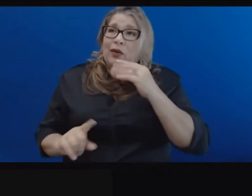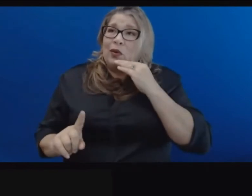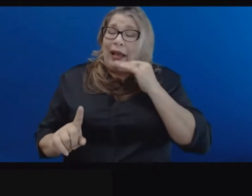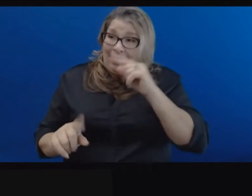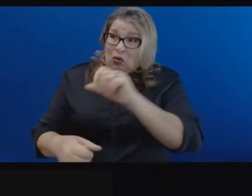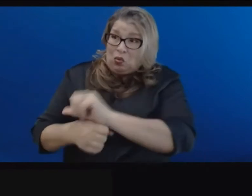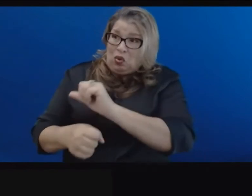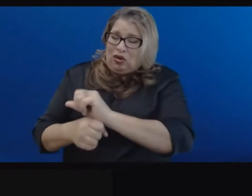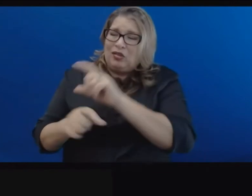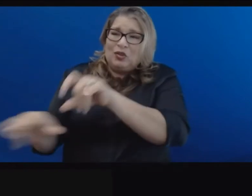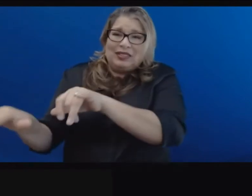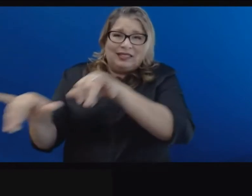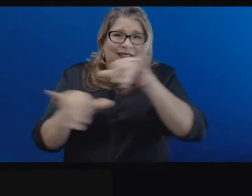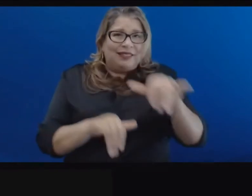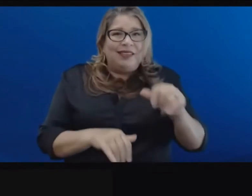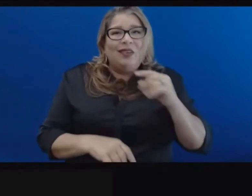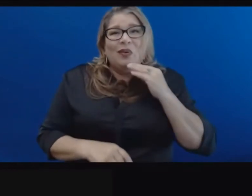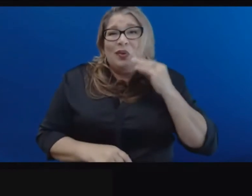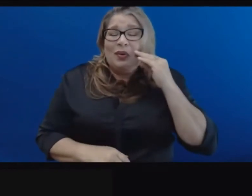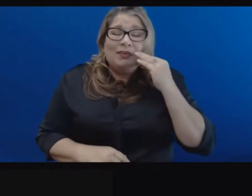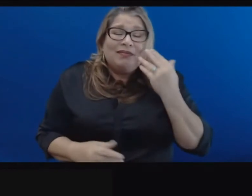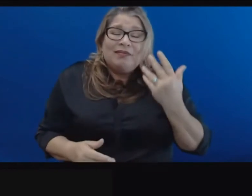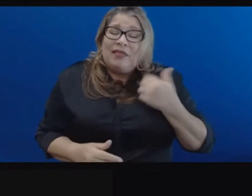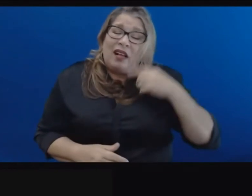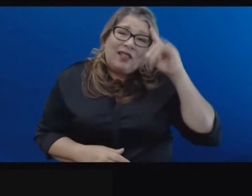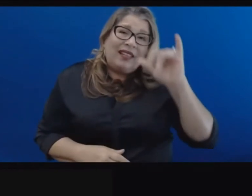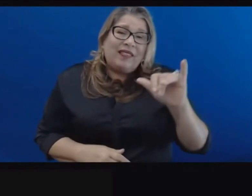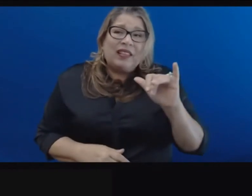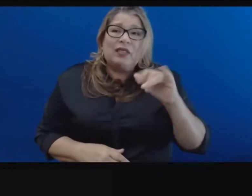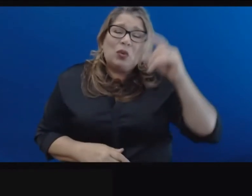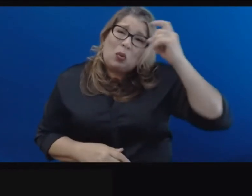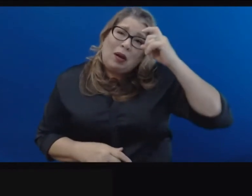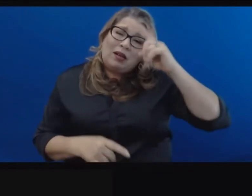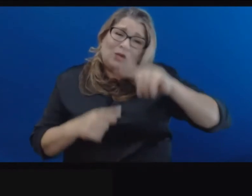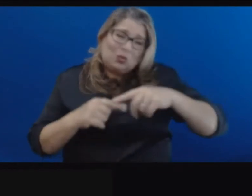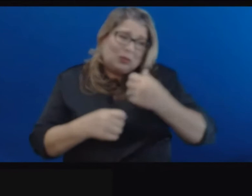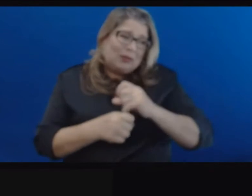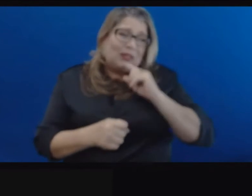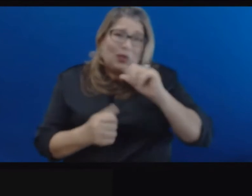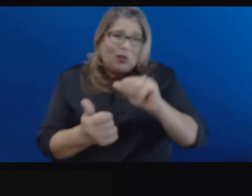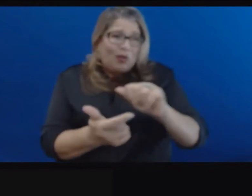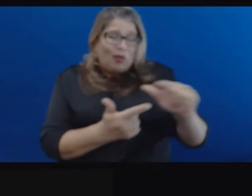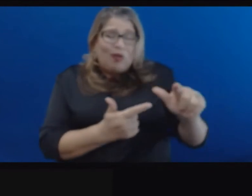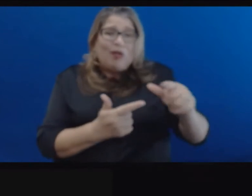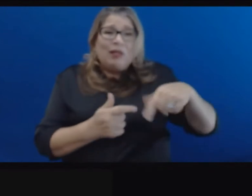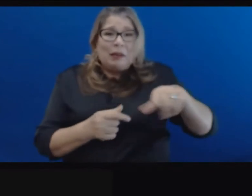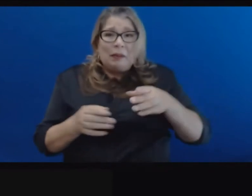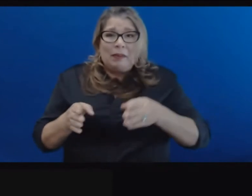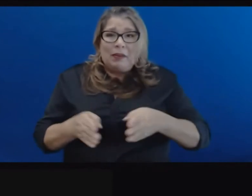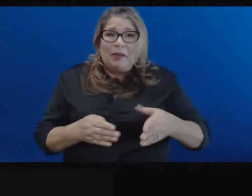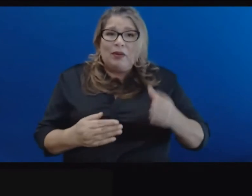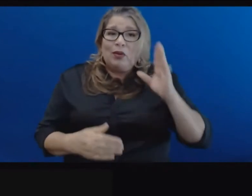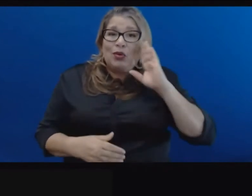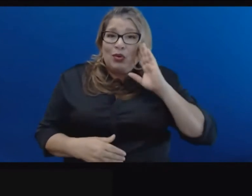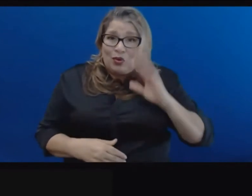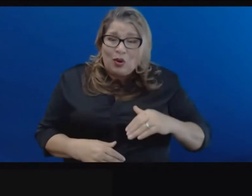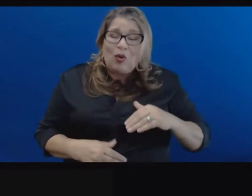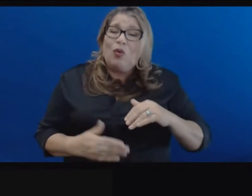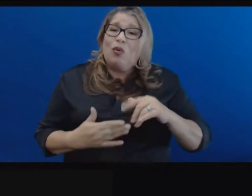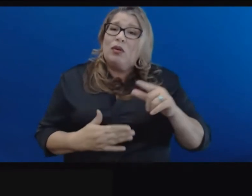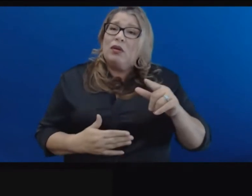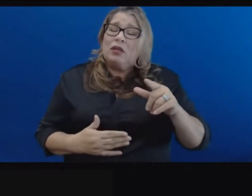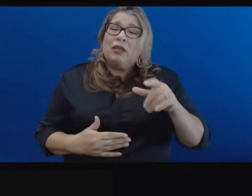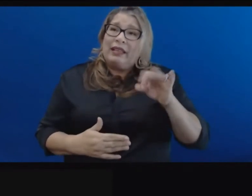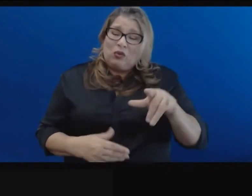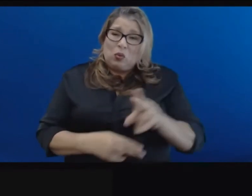to make that option available to equip people with the knowledge that it could actually protect a loved one in a